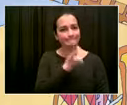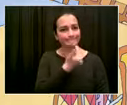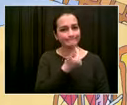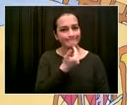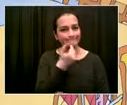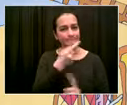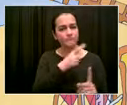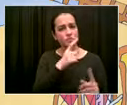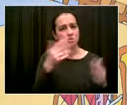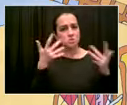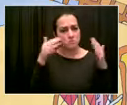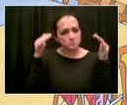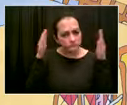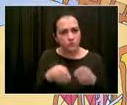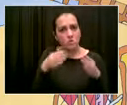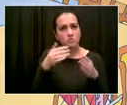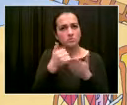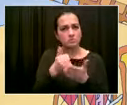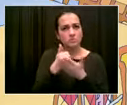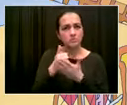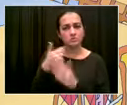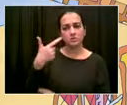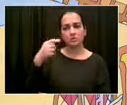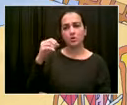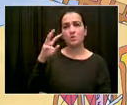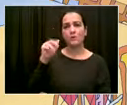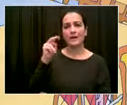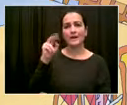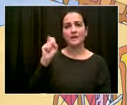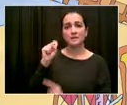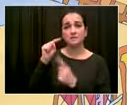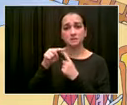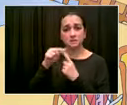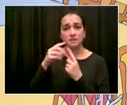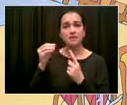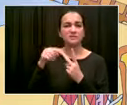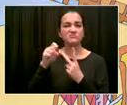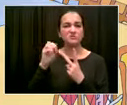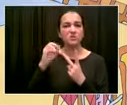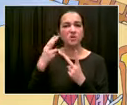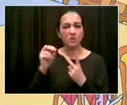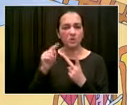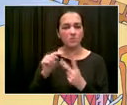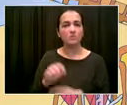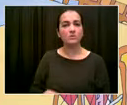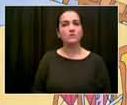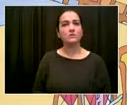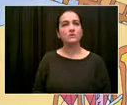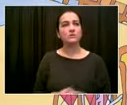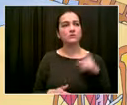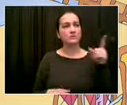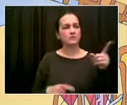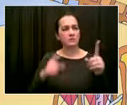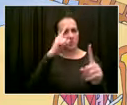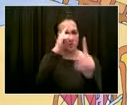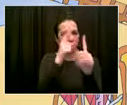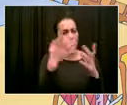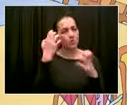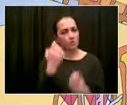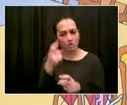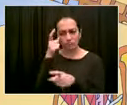yes, this is a city that can do development the right way, a progressive vision of development, community-centered development, lots of affordable housing, jobs